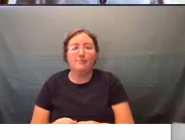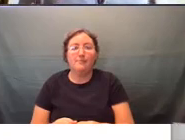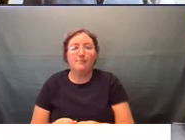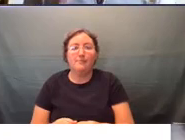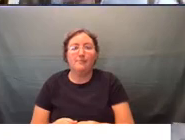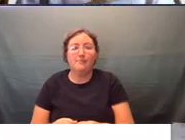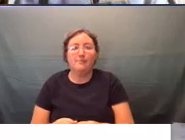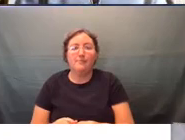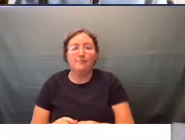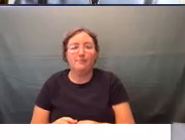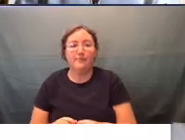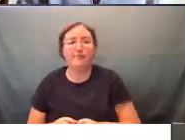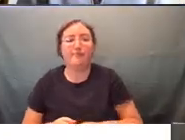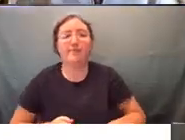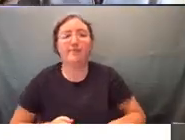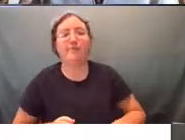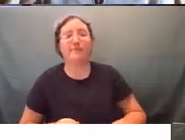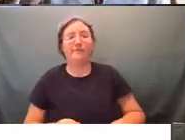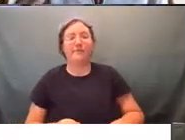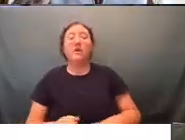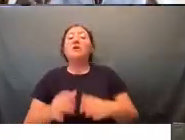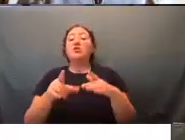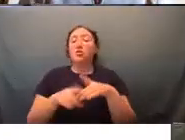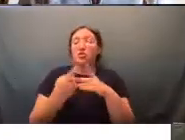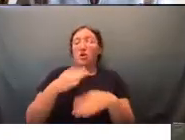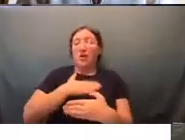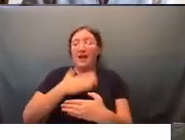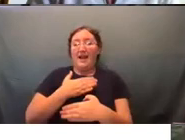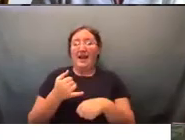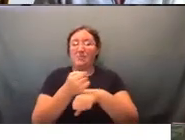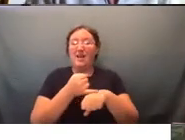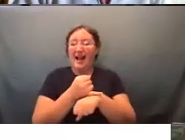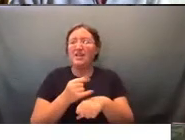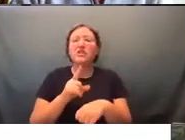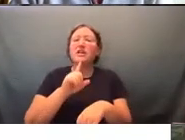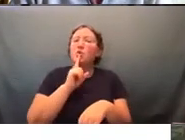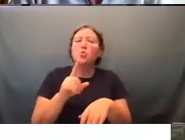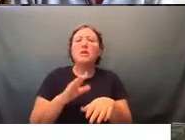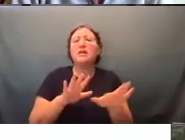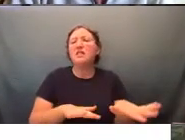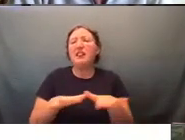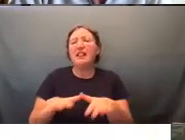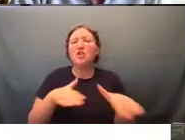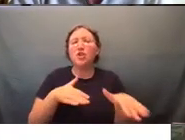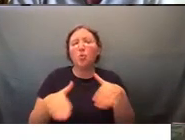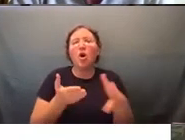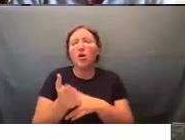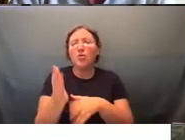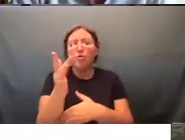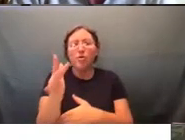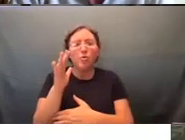So as we're starting out from that Happy Isles, it's a really leisurely walk kind of through the woods, our